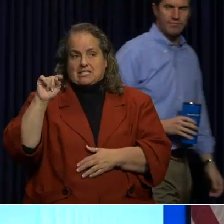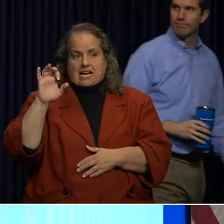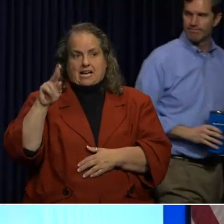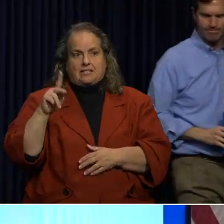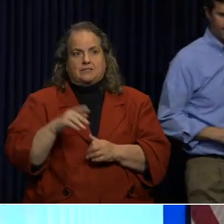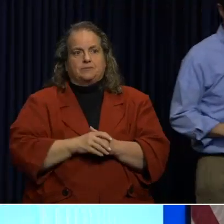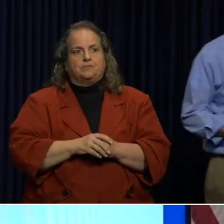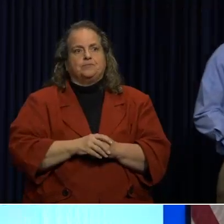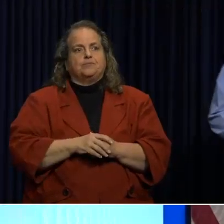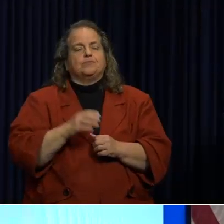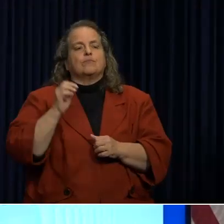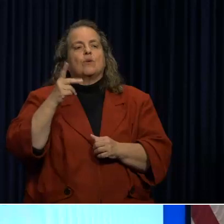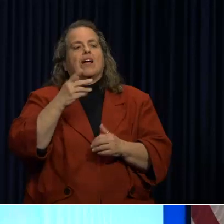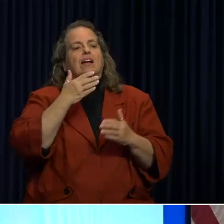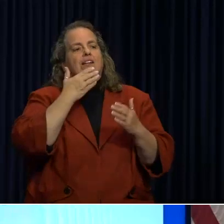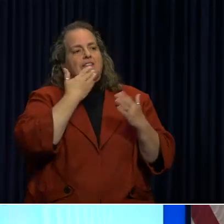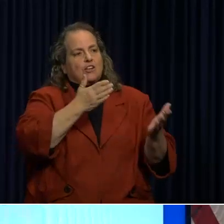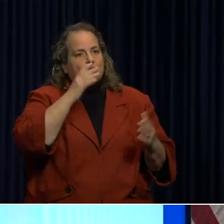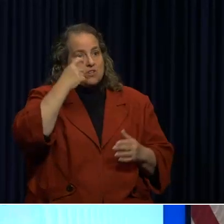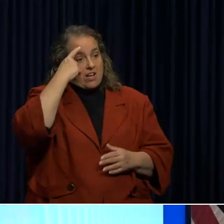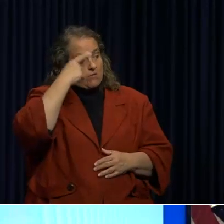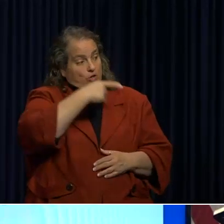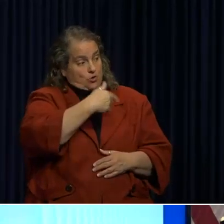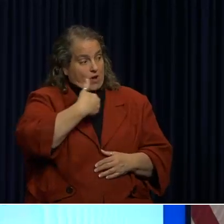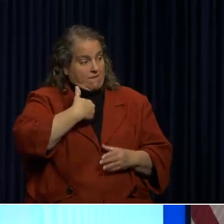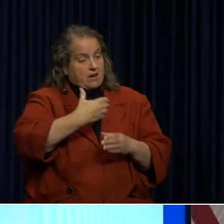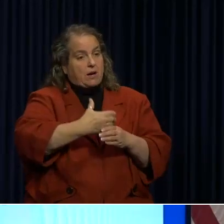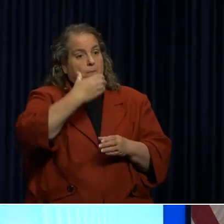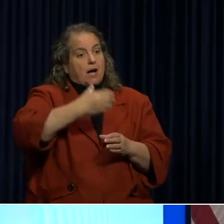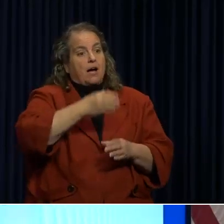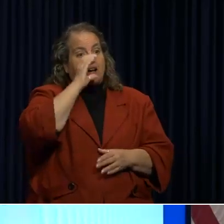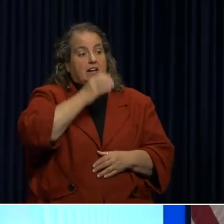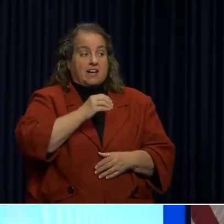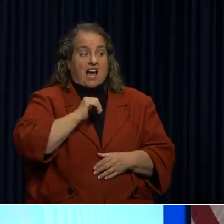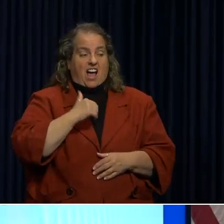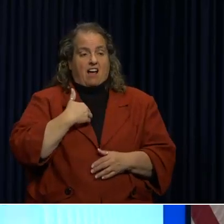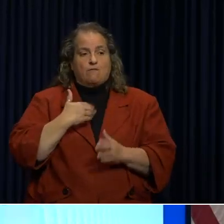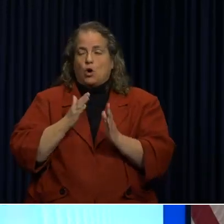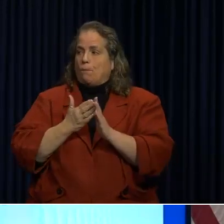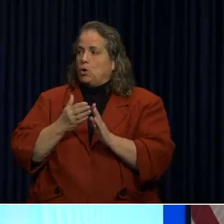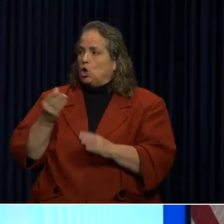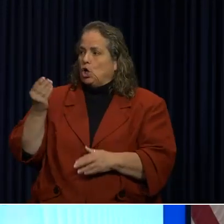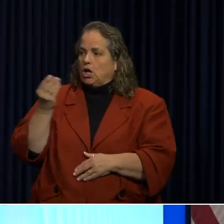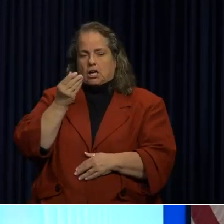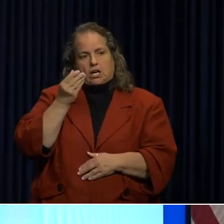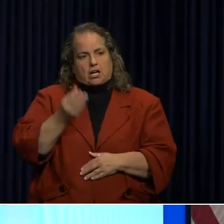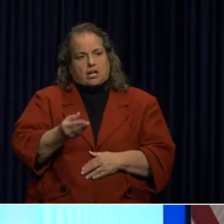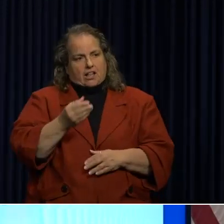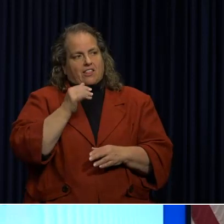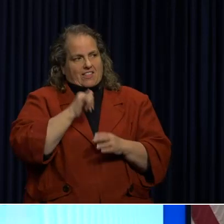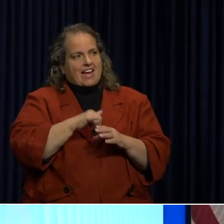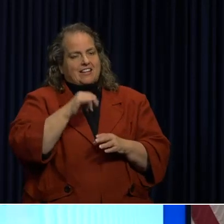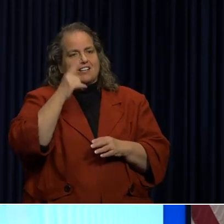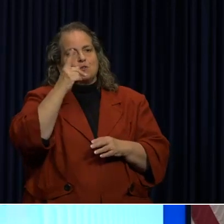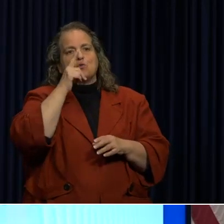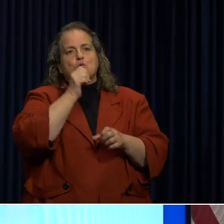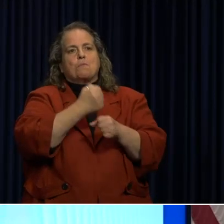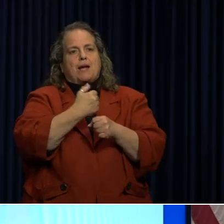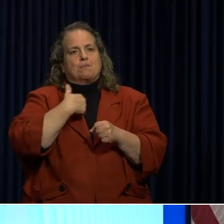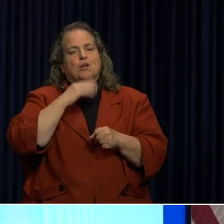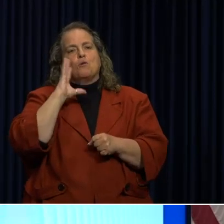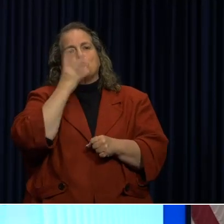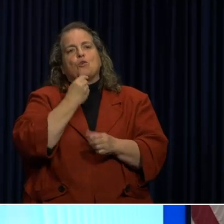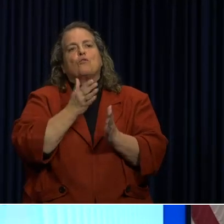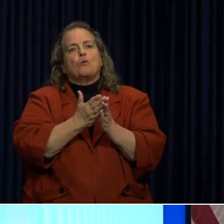Thank you, Governor. I didn't realize you have a mug, but I have a book, and so that's been noted apparently. And thank you to the person who made the beautiful book for